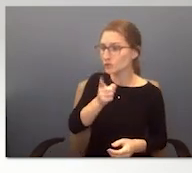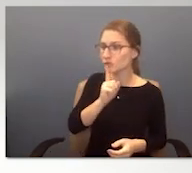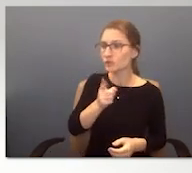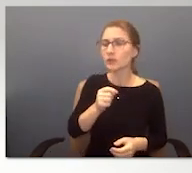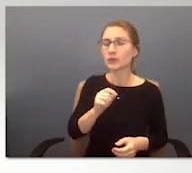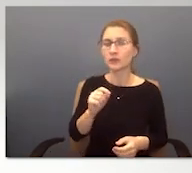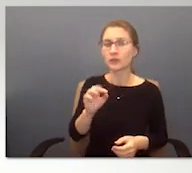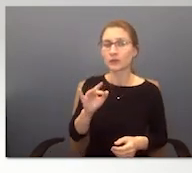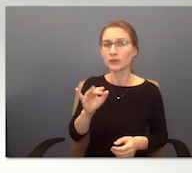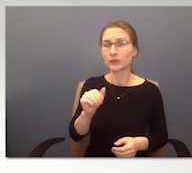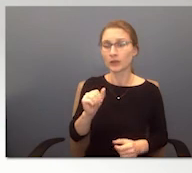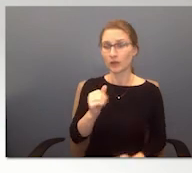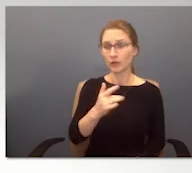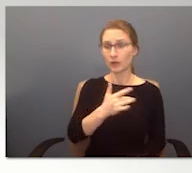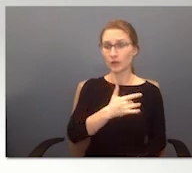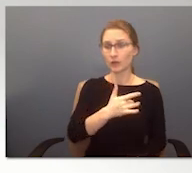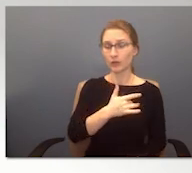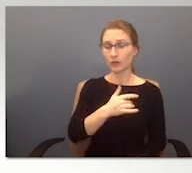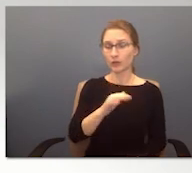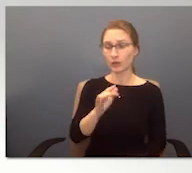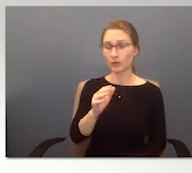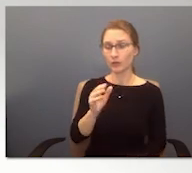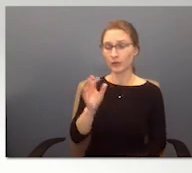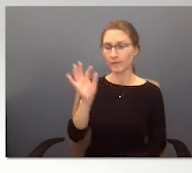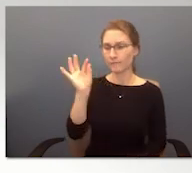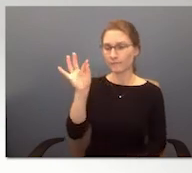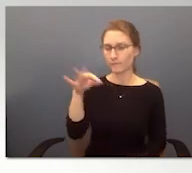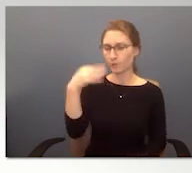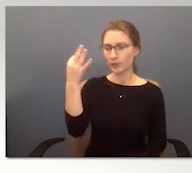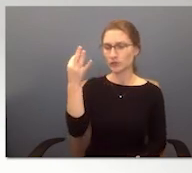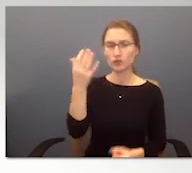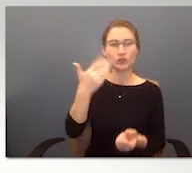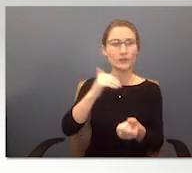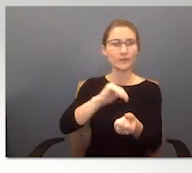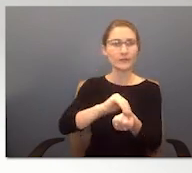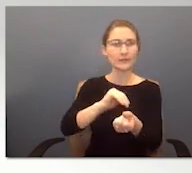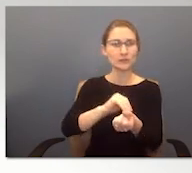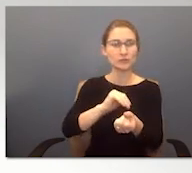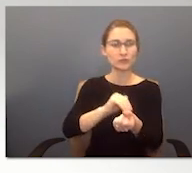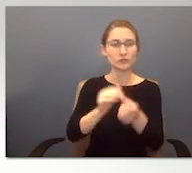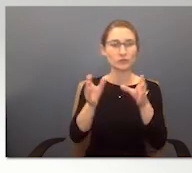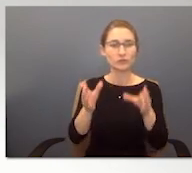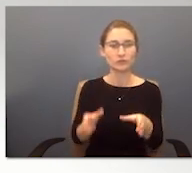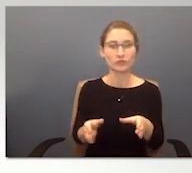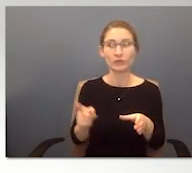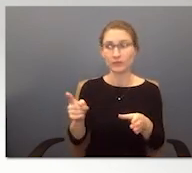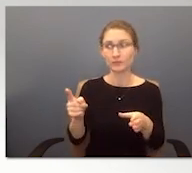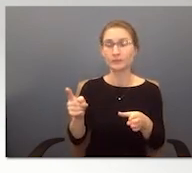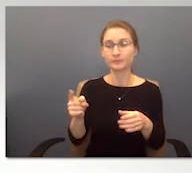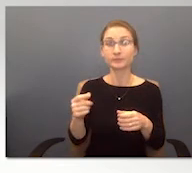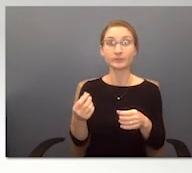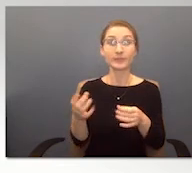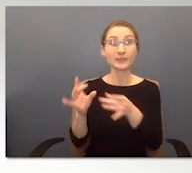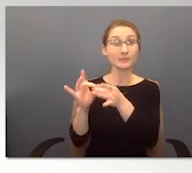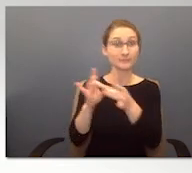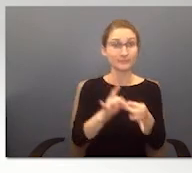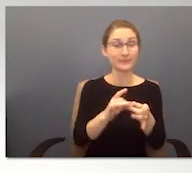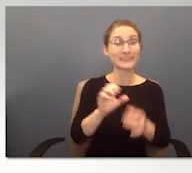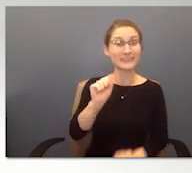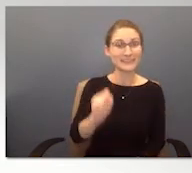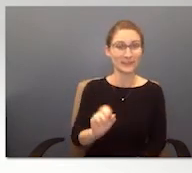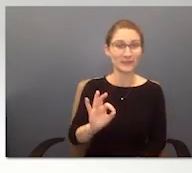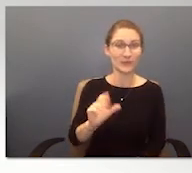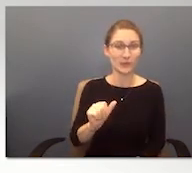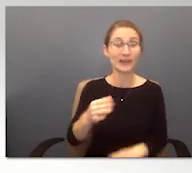Yeah. Cardi, a French physician, and he has a relationship to South